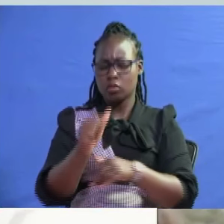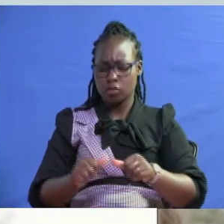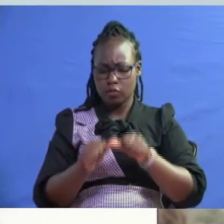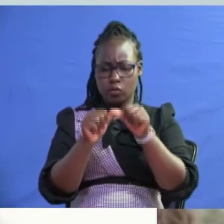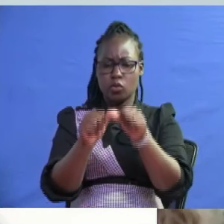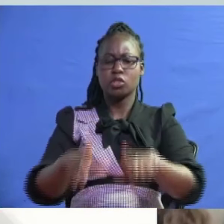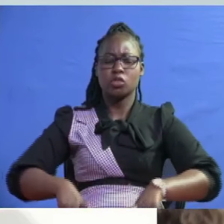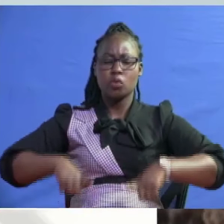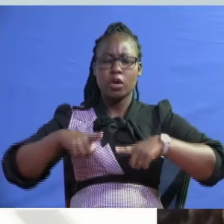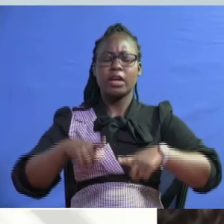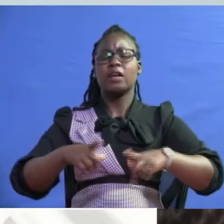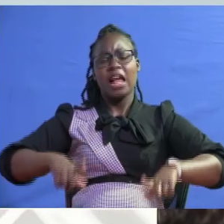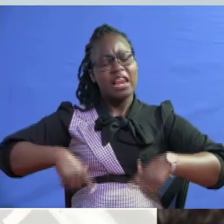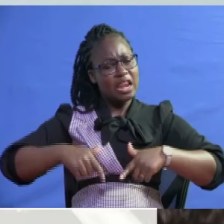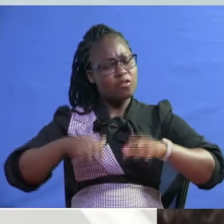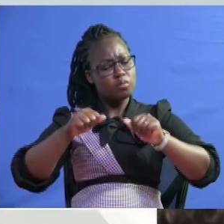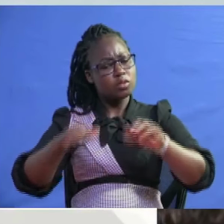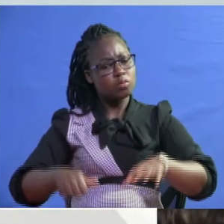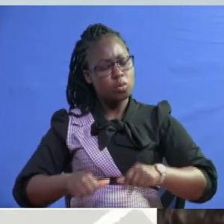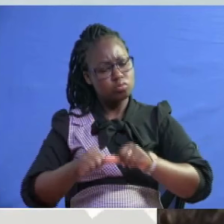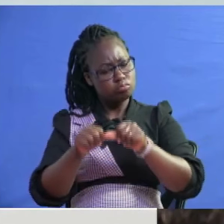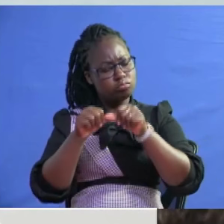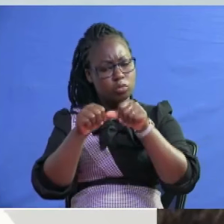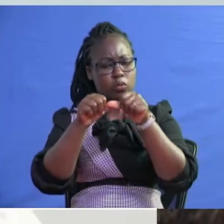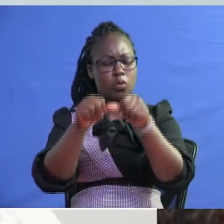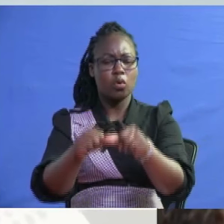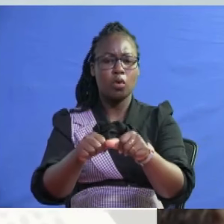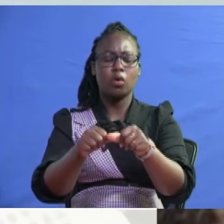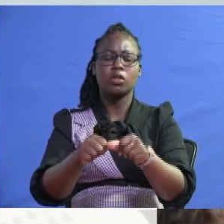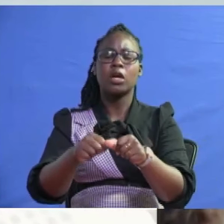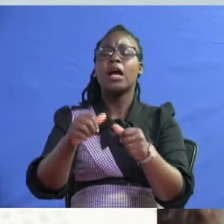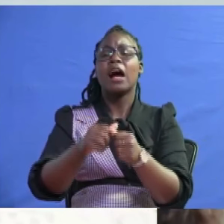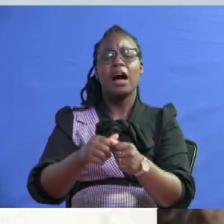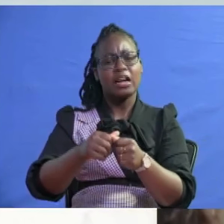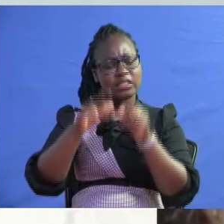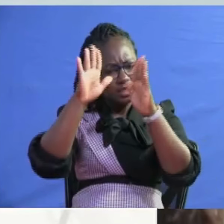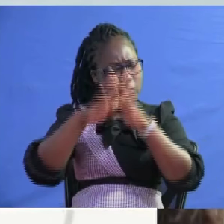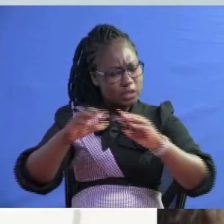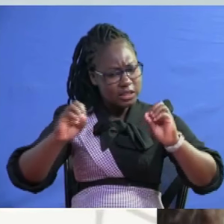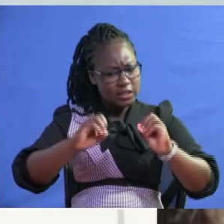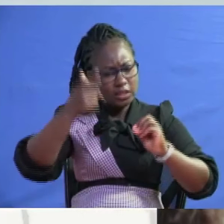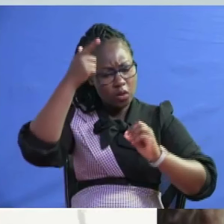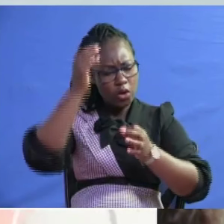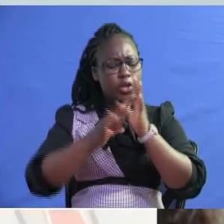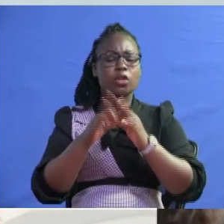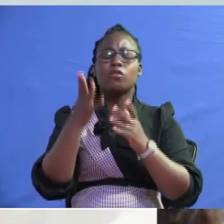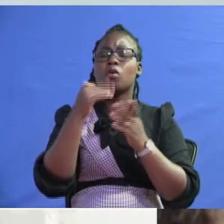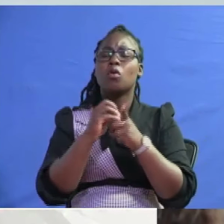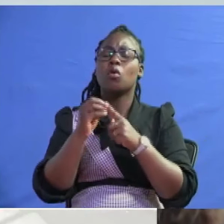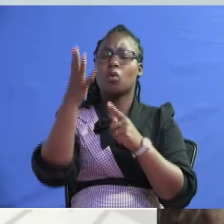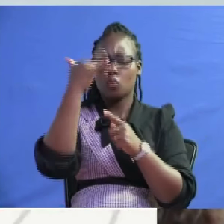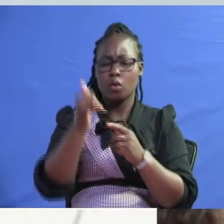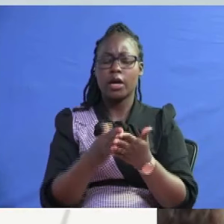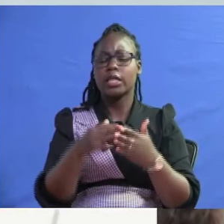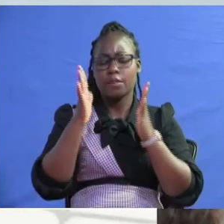the life. Life supposed to go on, and doesn't matter if we are in war or somebody in war